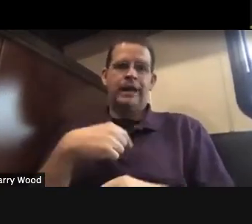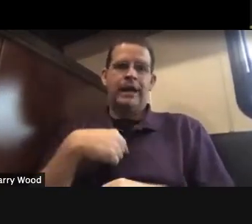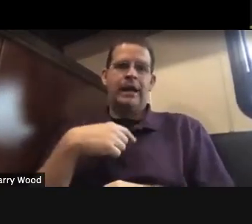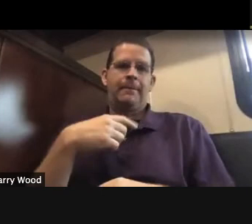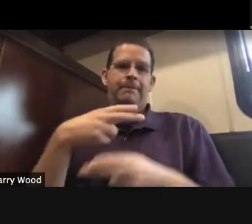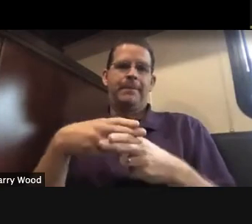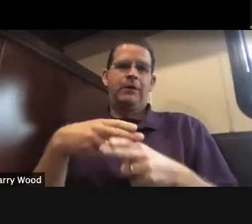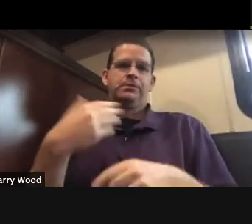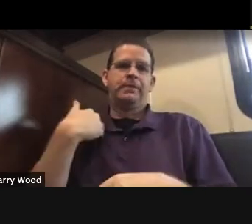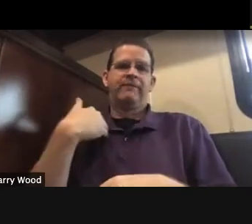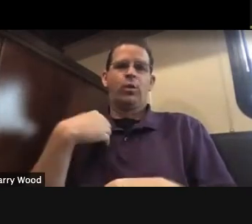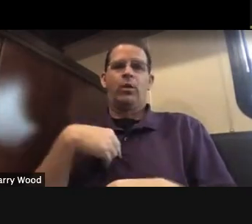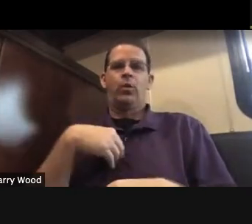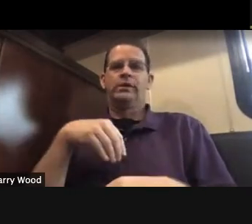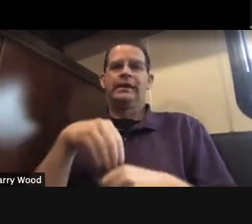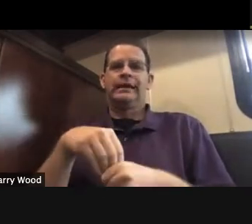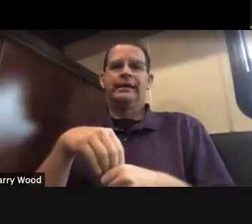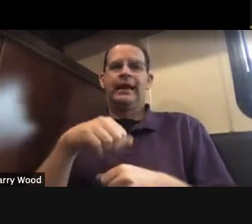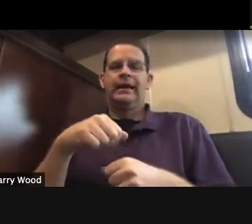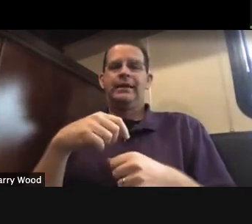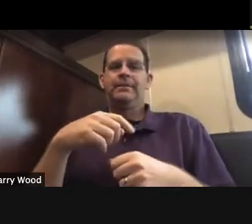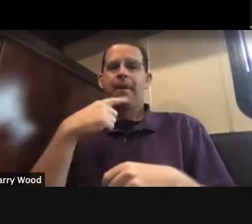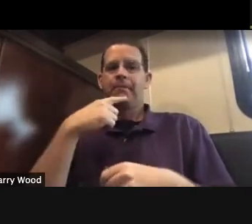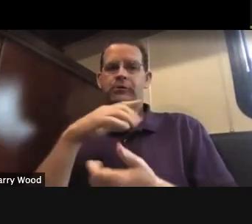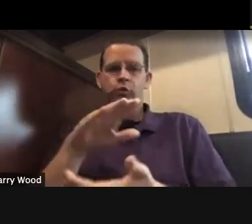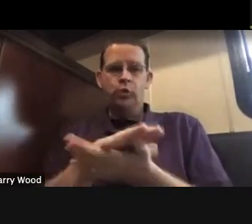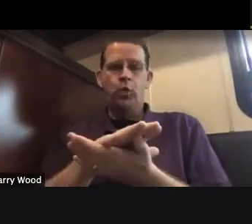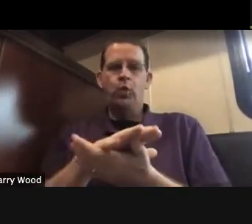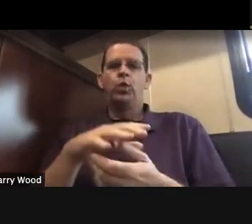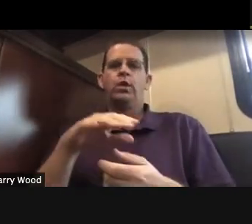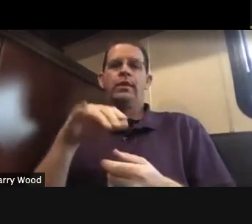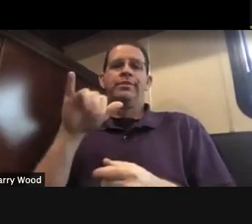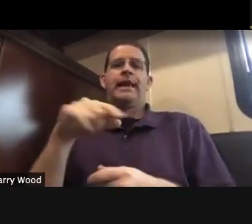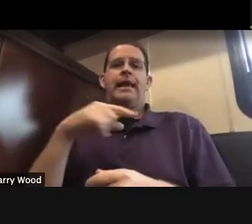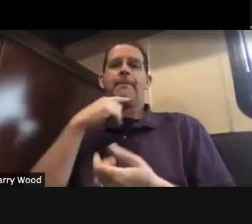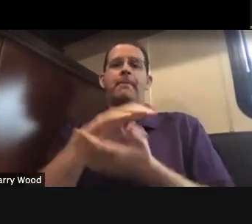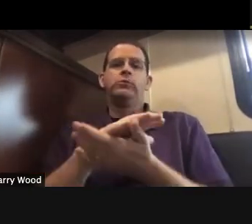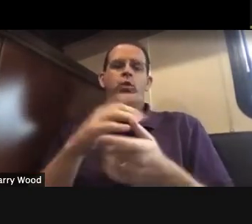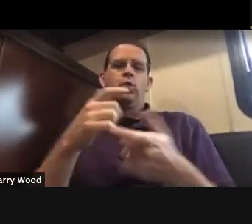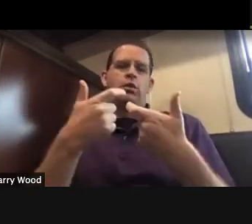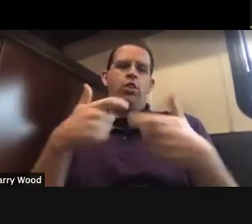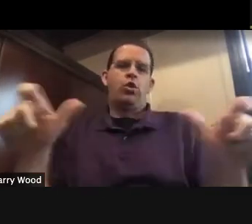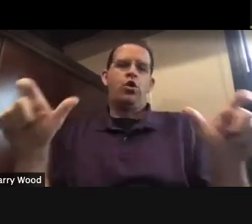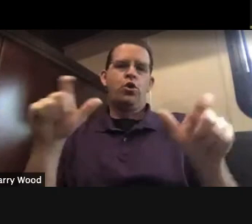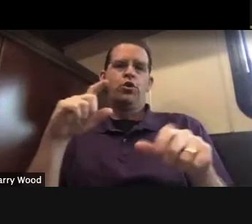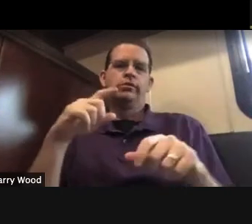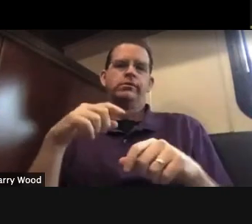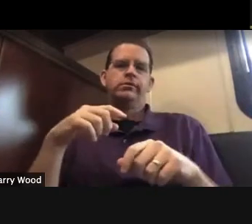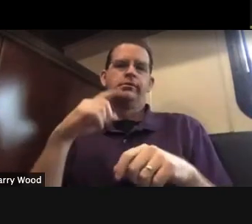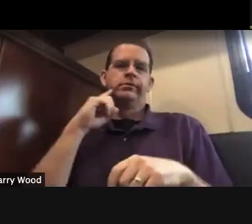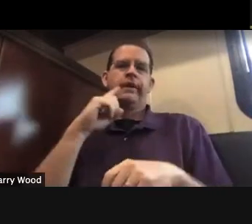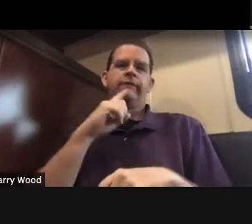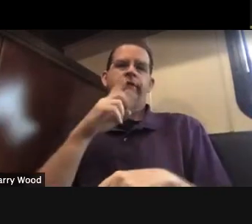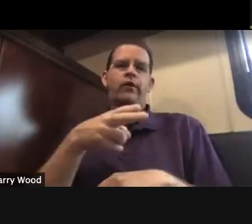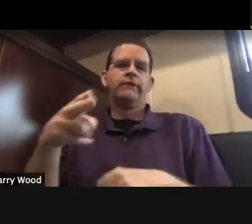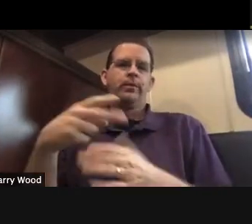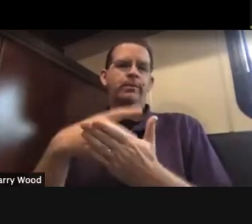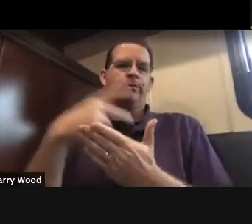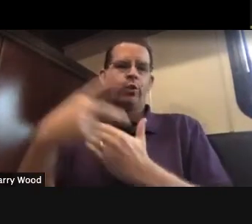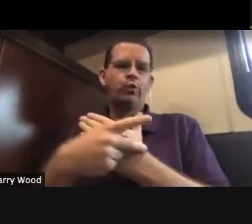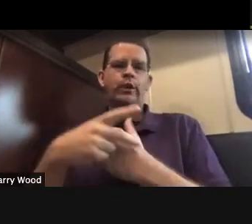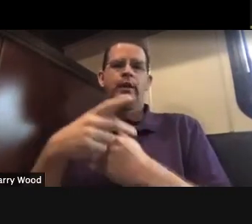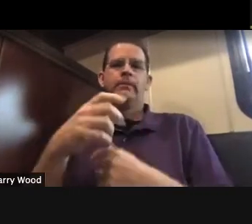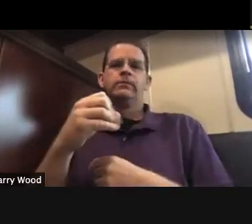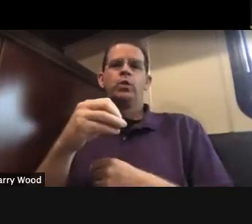um, a deaf person because I pretty much grew up with deaf people. Um, as I mentioned before, I was in the public